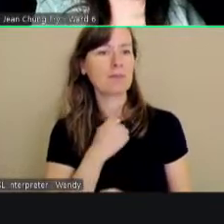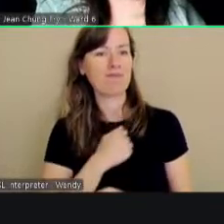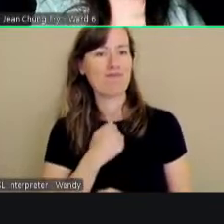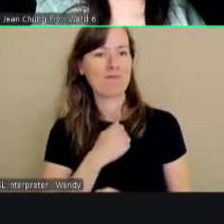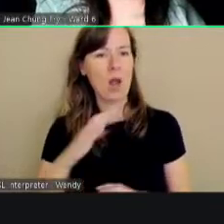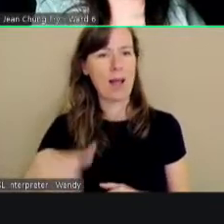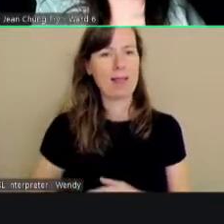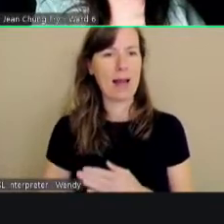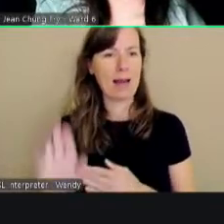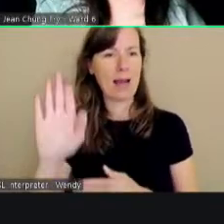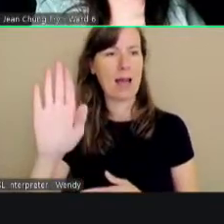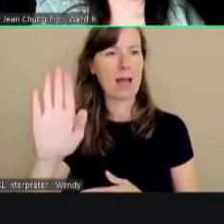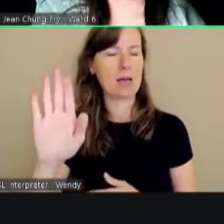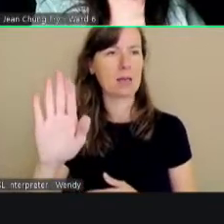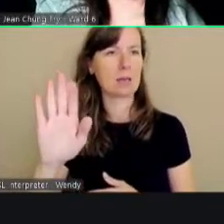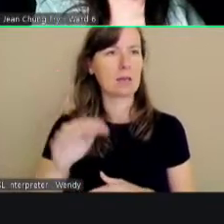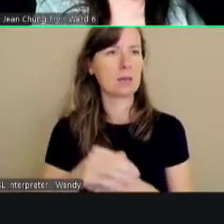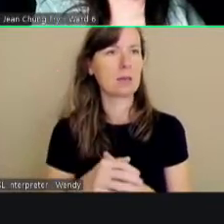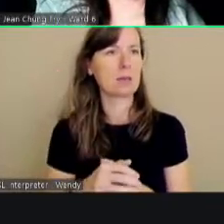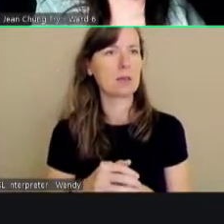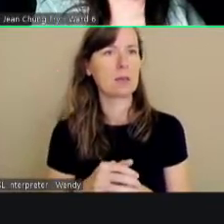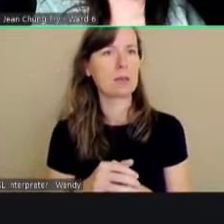hand.